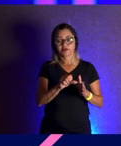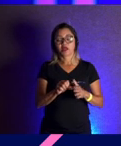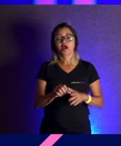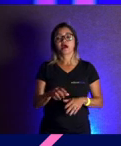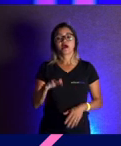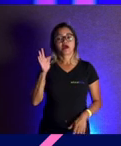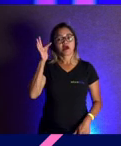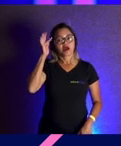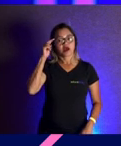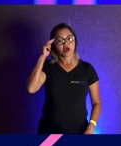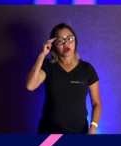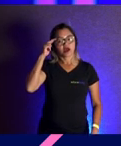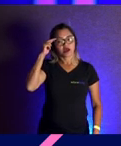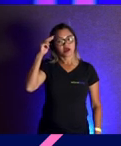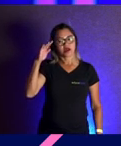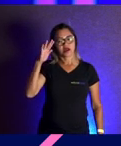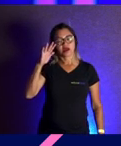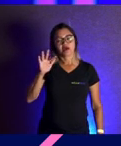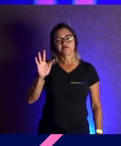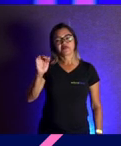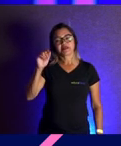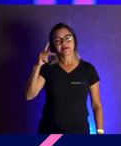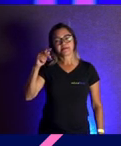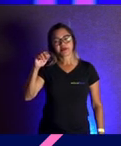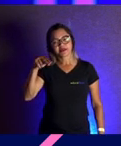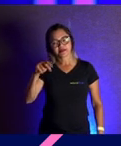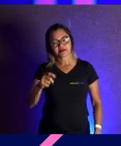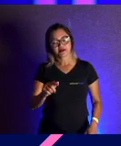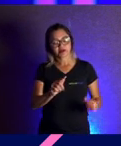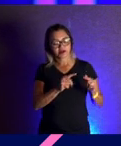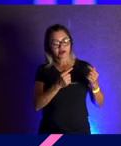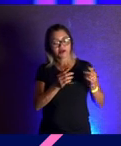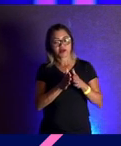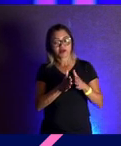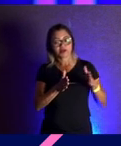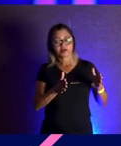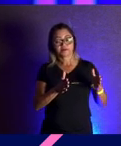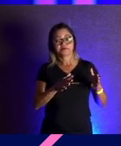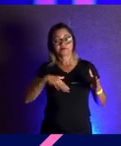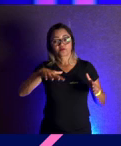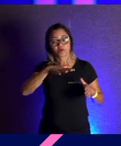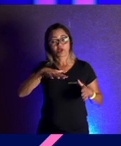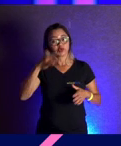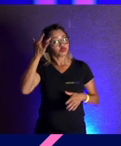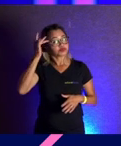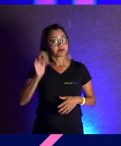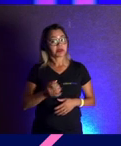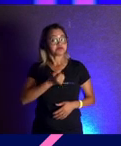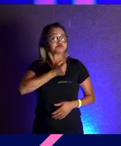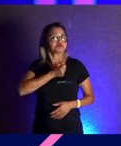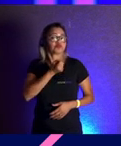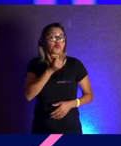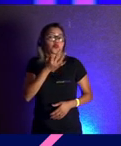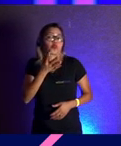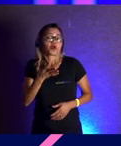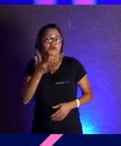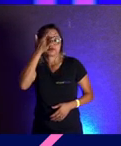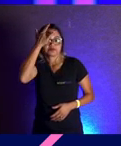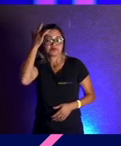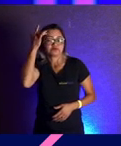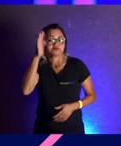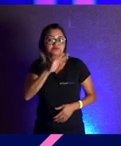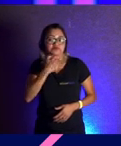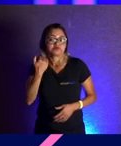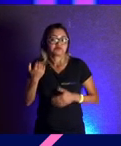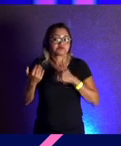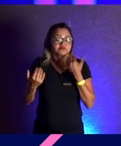in a specific region and a specific city. Okay. We don't know how many there are. We don't know how many people are killed. So we'll call